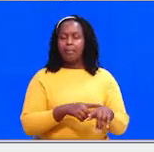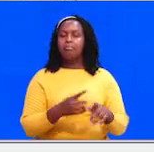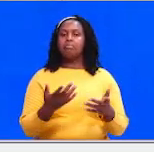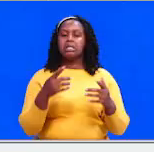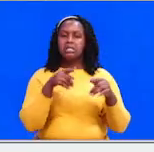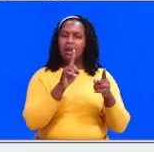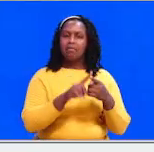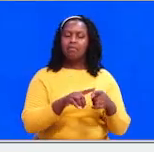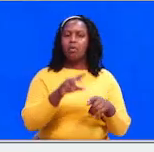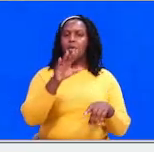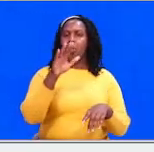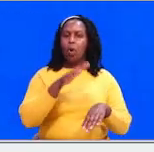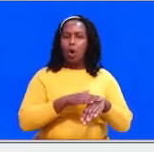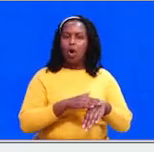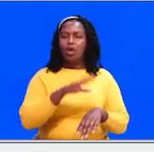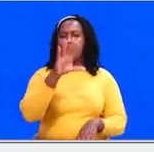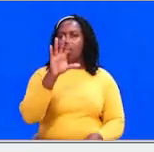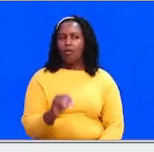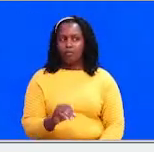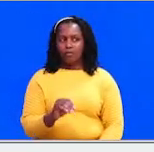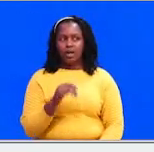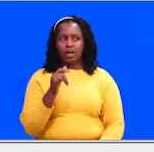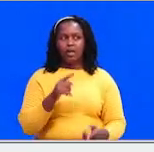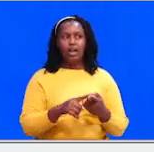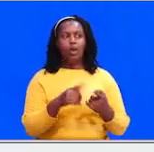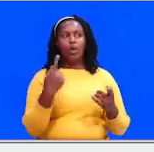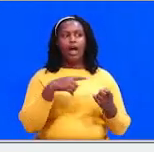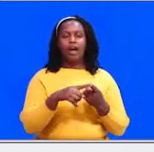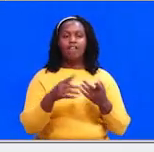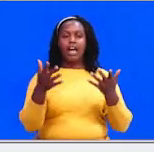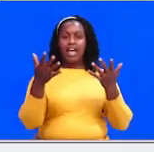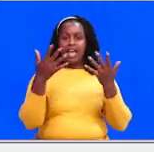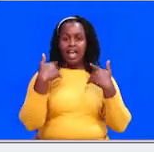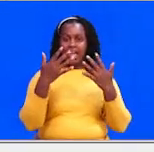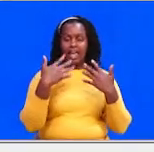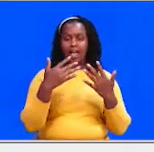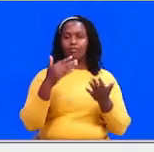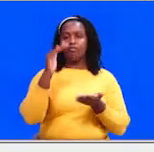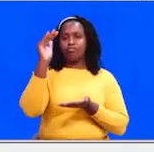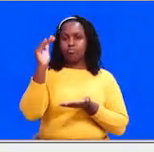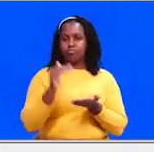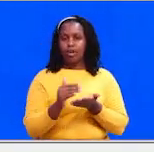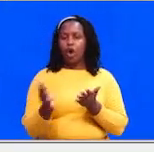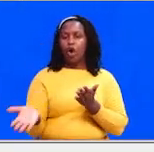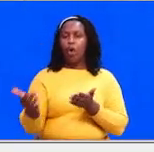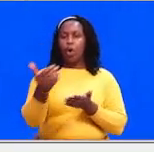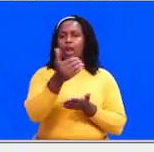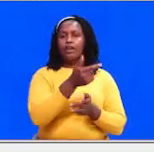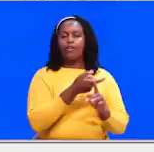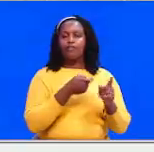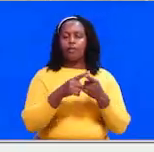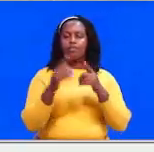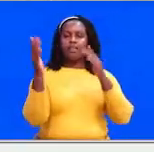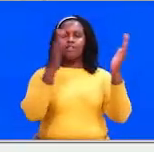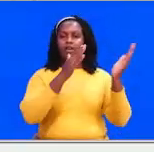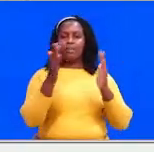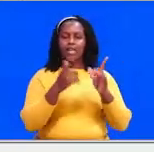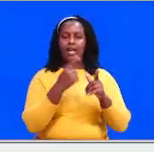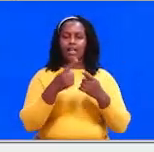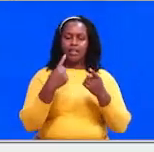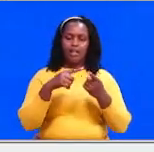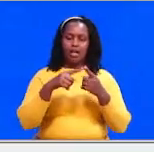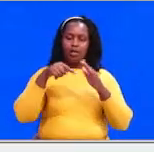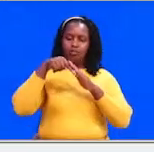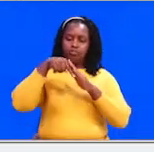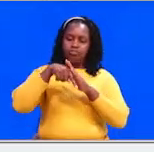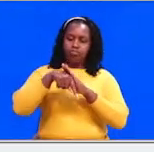off. And what it's doing now, this is an air compressor, sucking air from the environment and infusing it down into the sewage